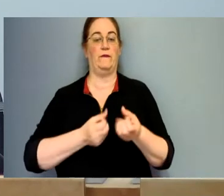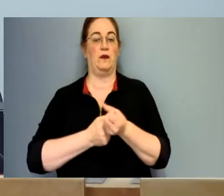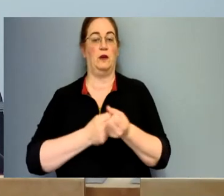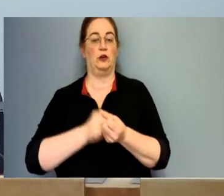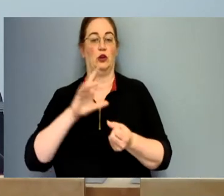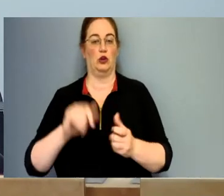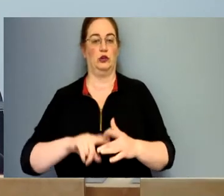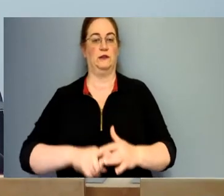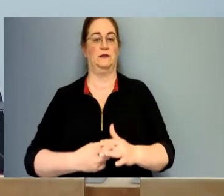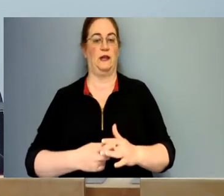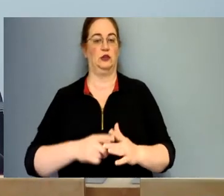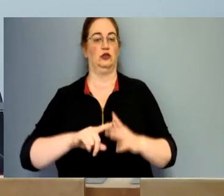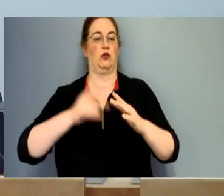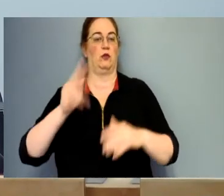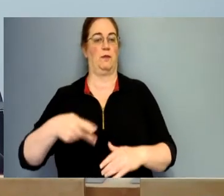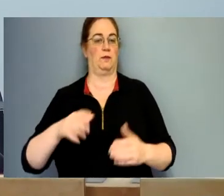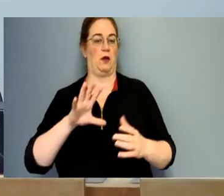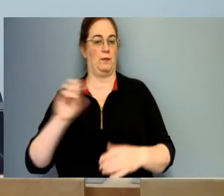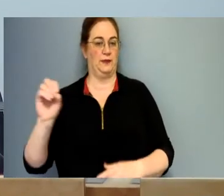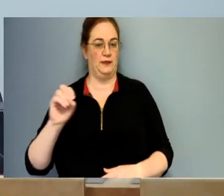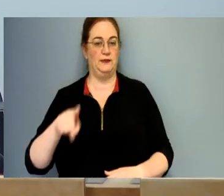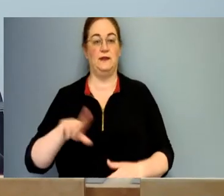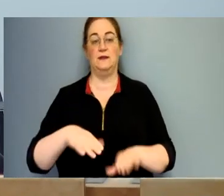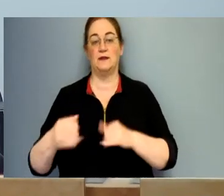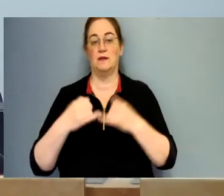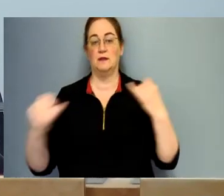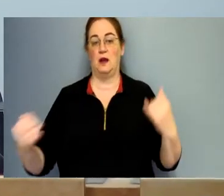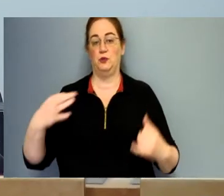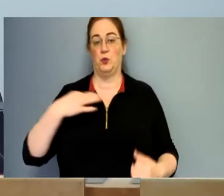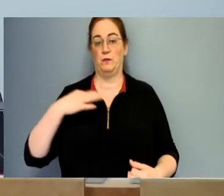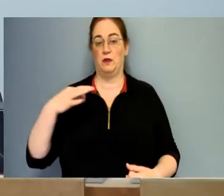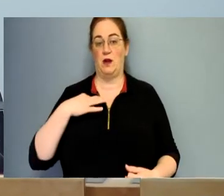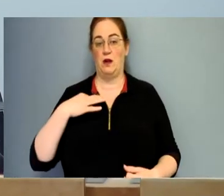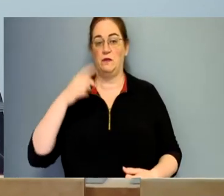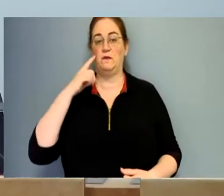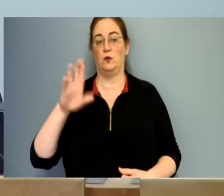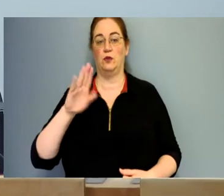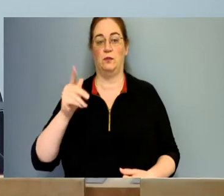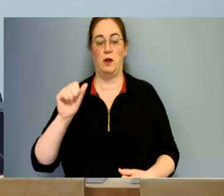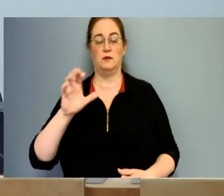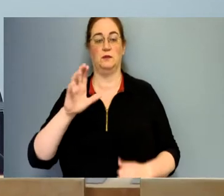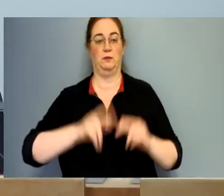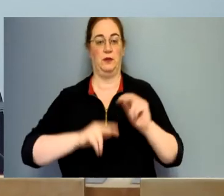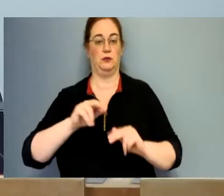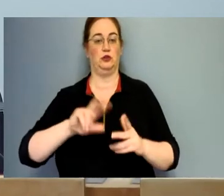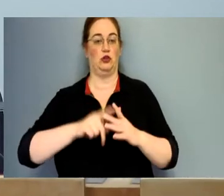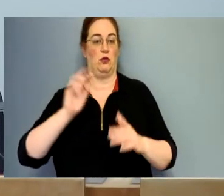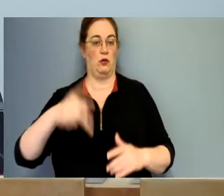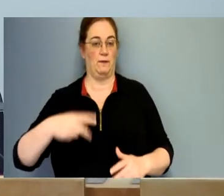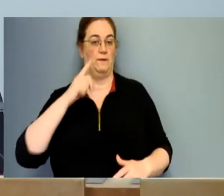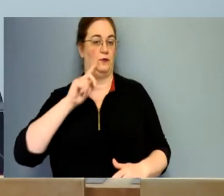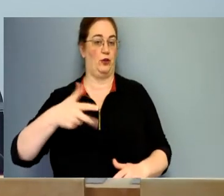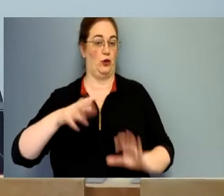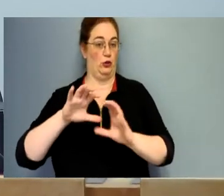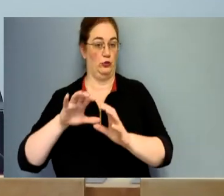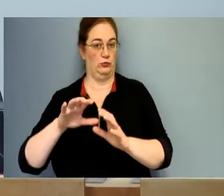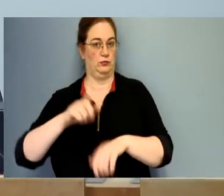early-stage startup companies, and the deadline for the application for the Bucks Built Startup Fund is, for their third round,